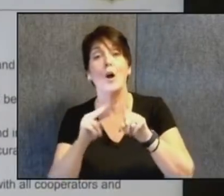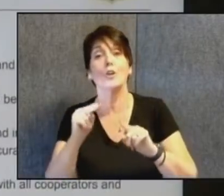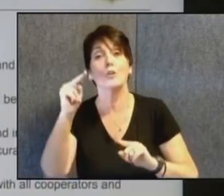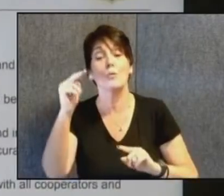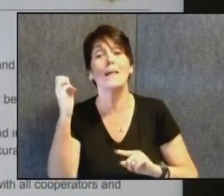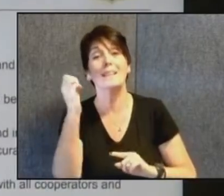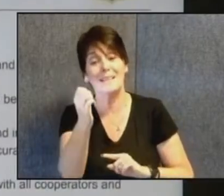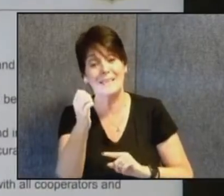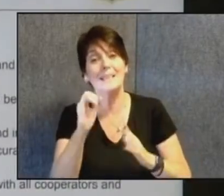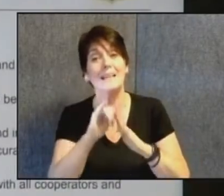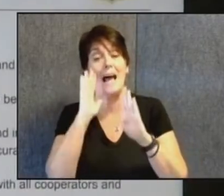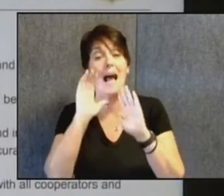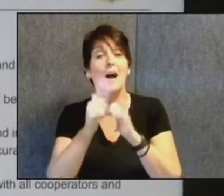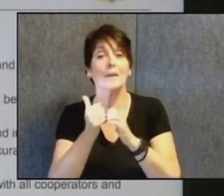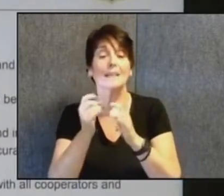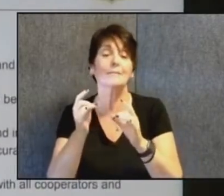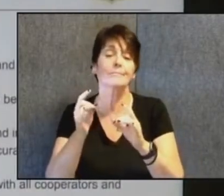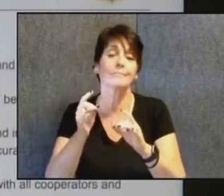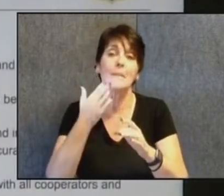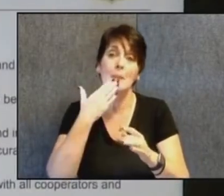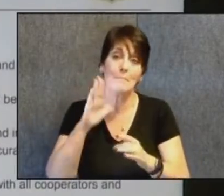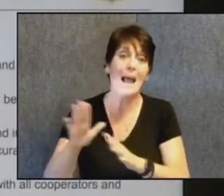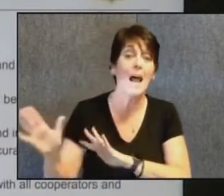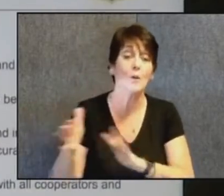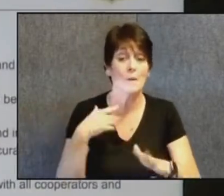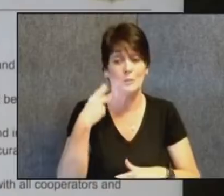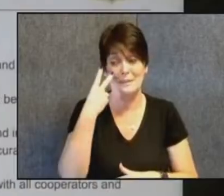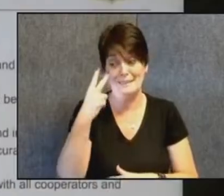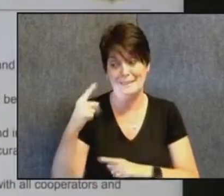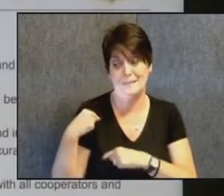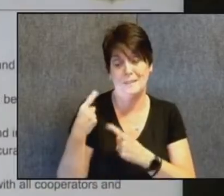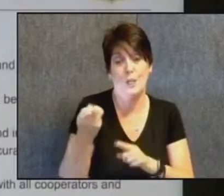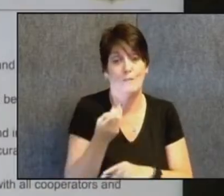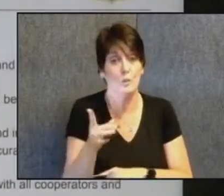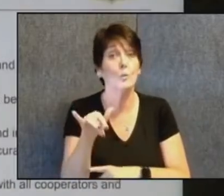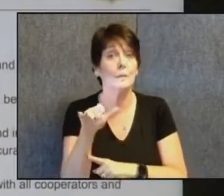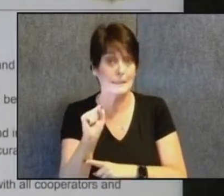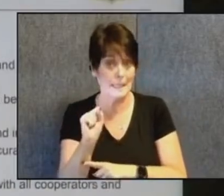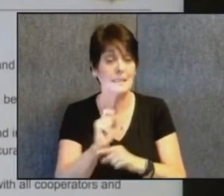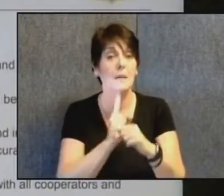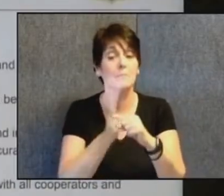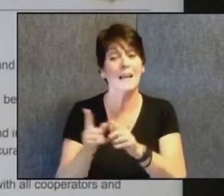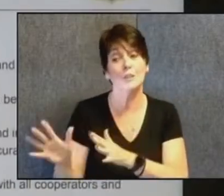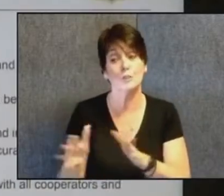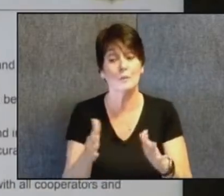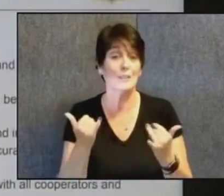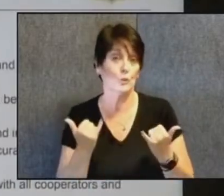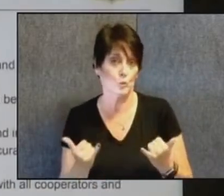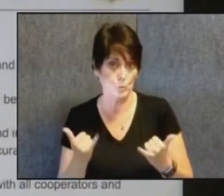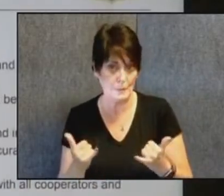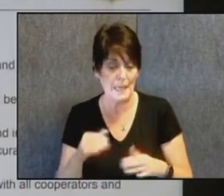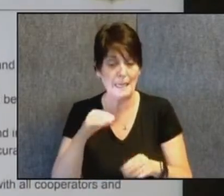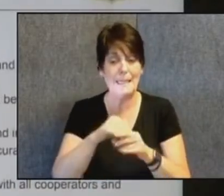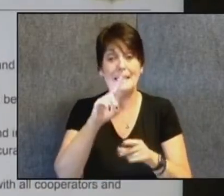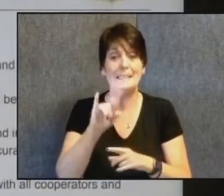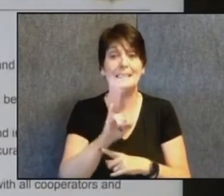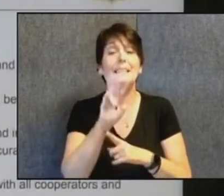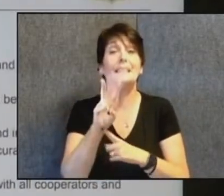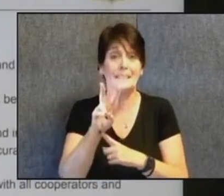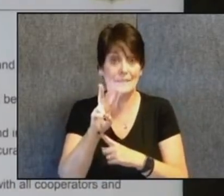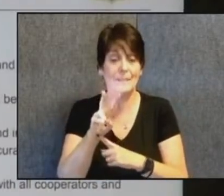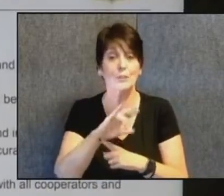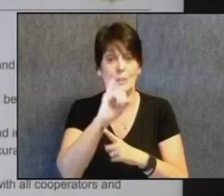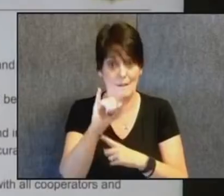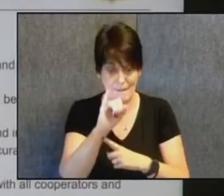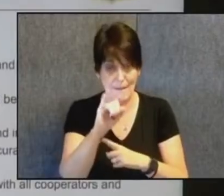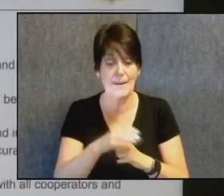and that's how we're getting the erratic winds that we've seen over the last couple of days, as well as the winds today up there in the Division Ida and the